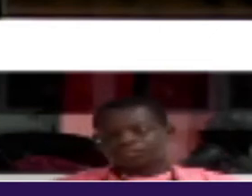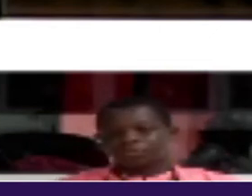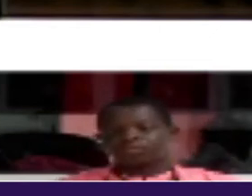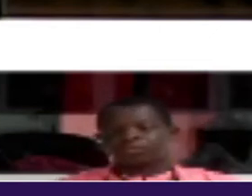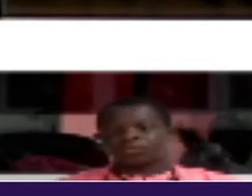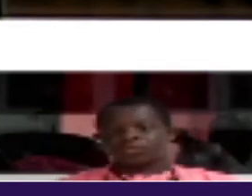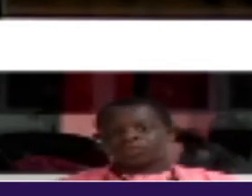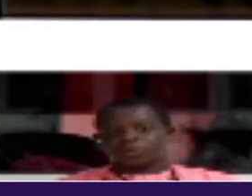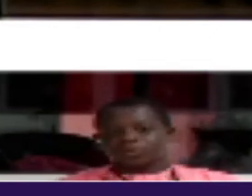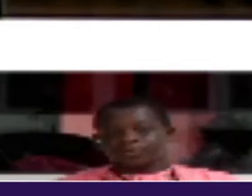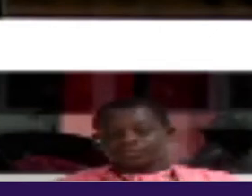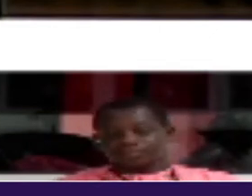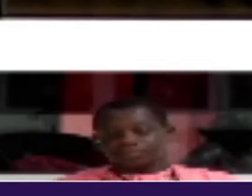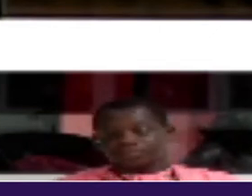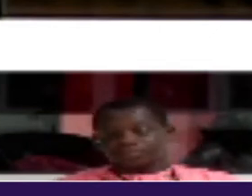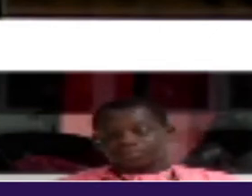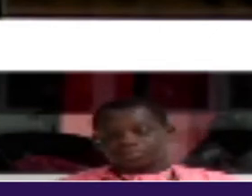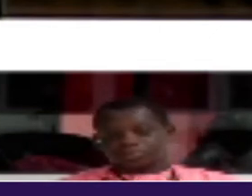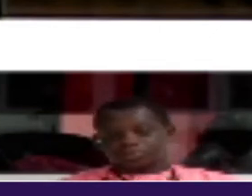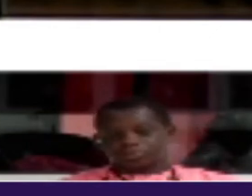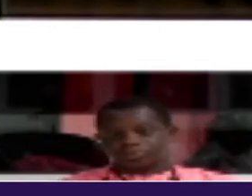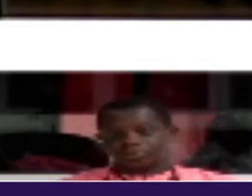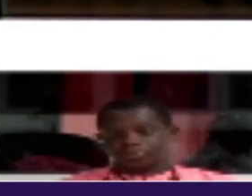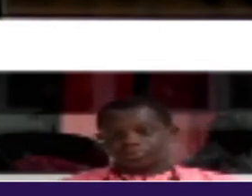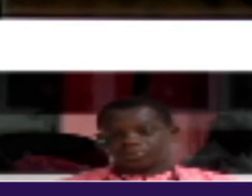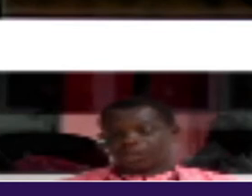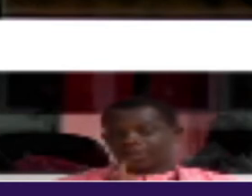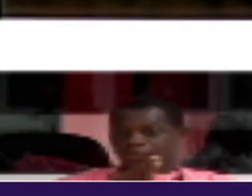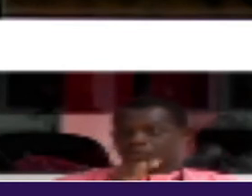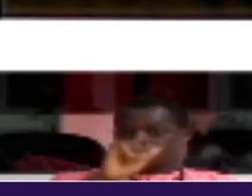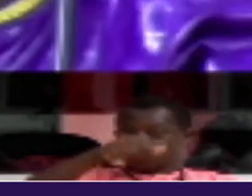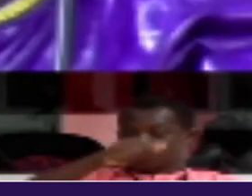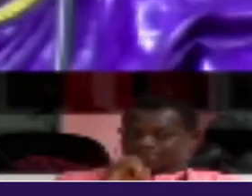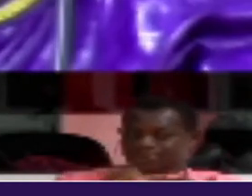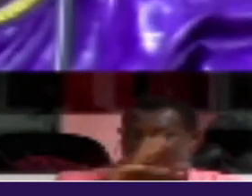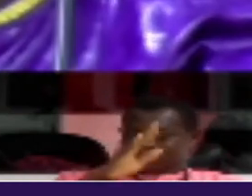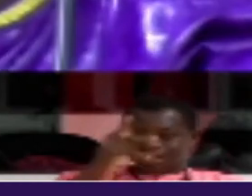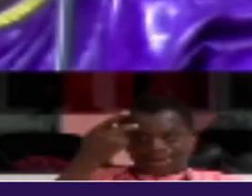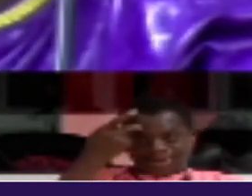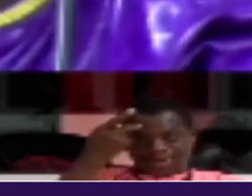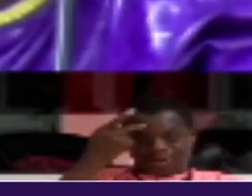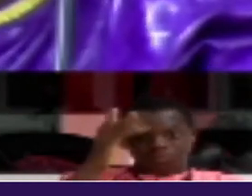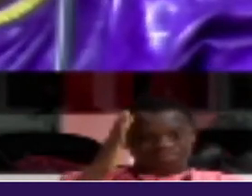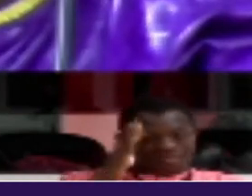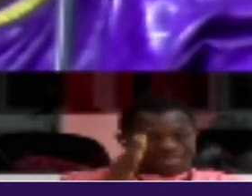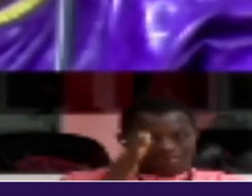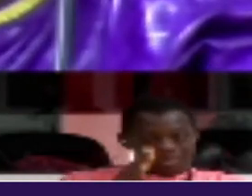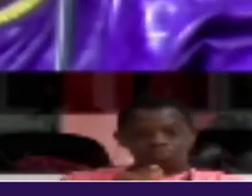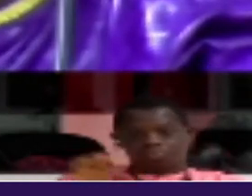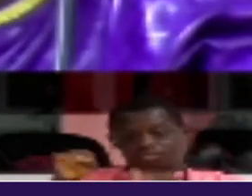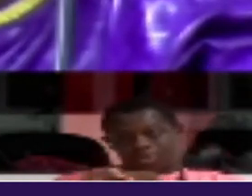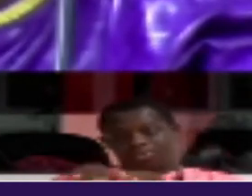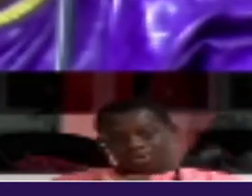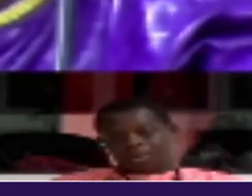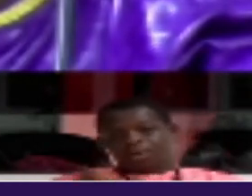In fact, your deployment to Kanilai was purposely to be a member of